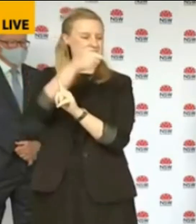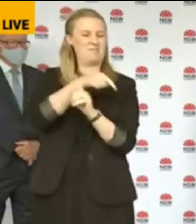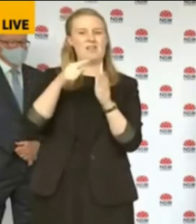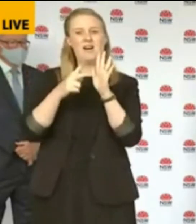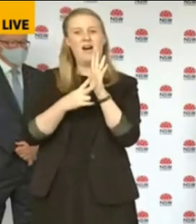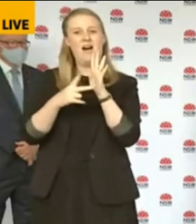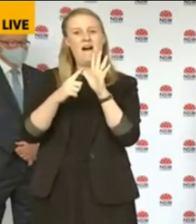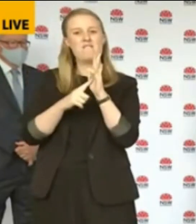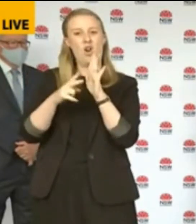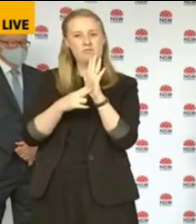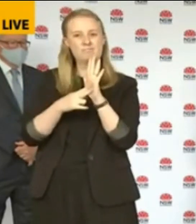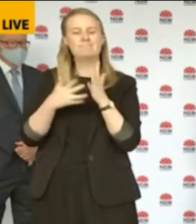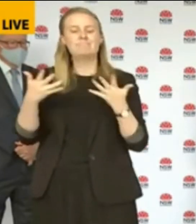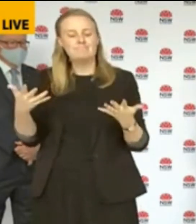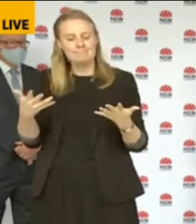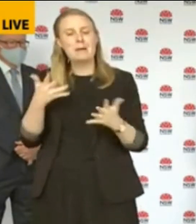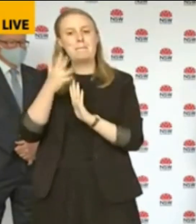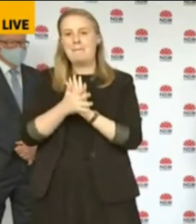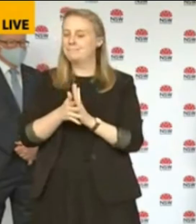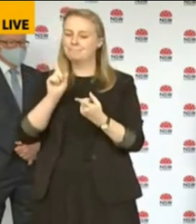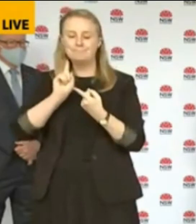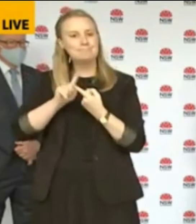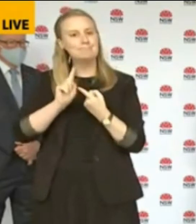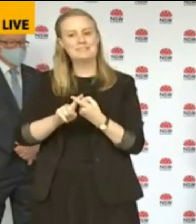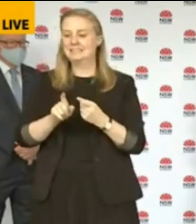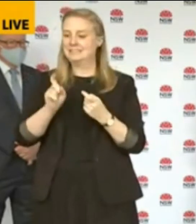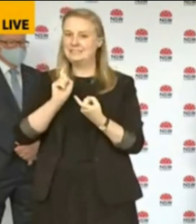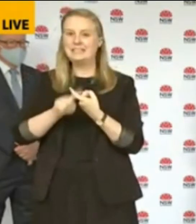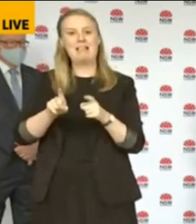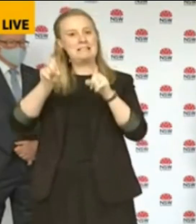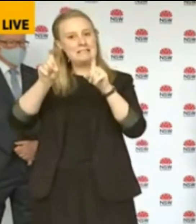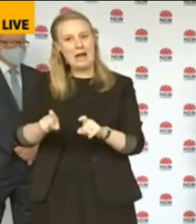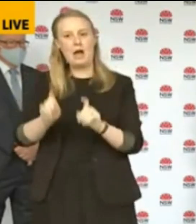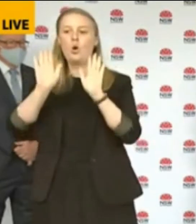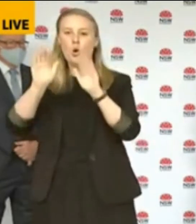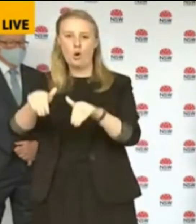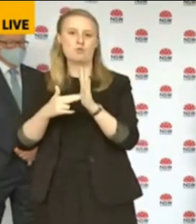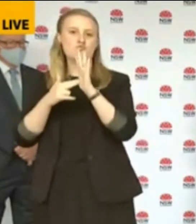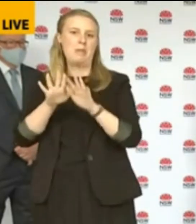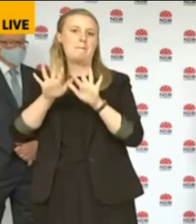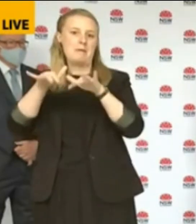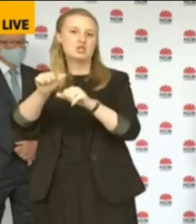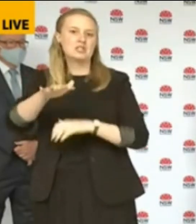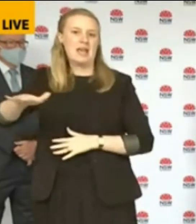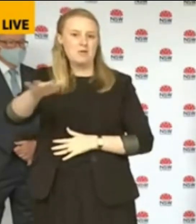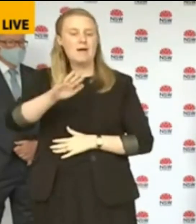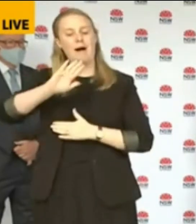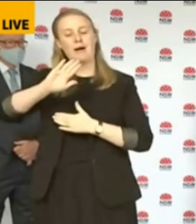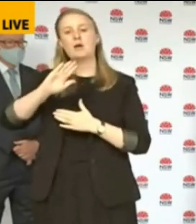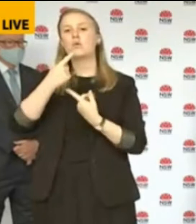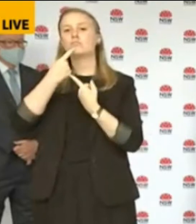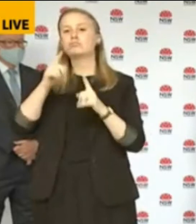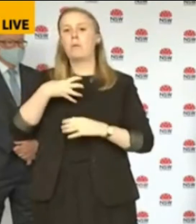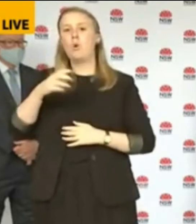I understand it hurts, and I know for tomorrow, for instance, it's Orthodox Christmas. I know the cathedral, St. Sabbath's